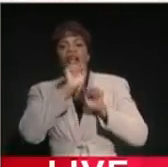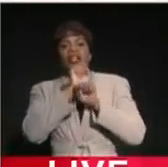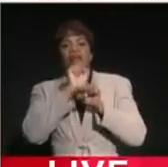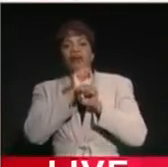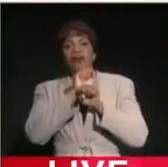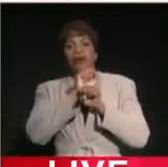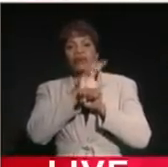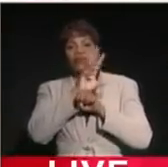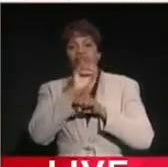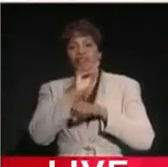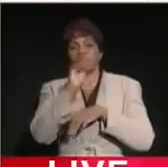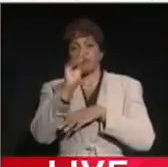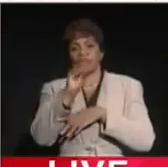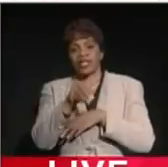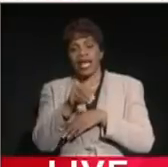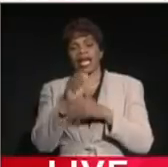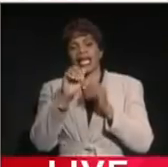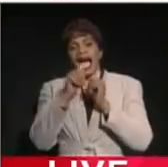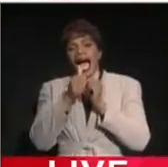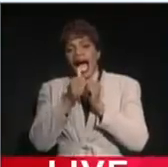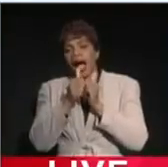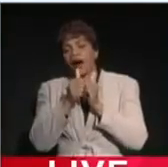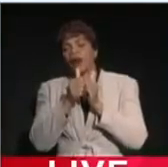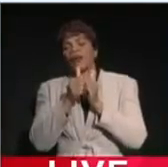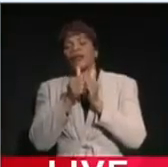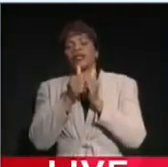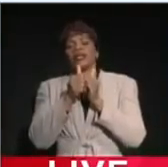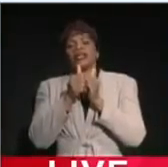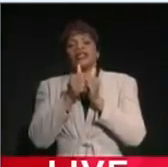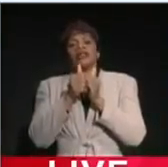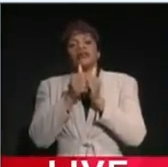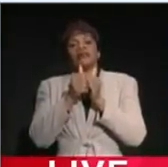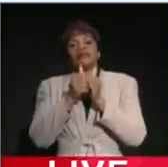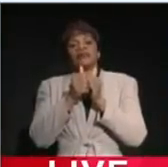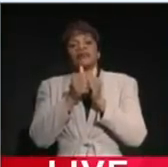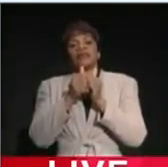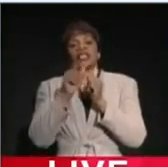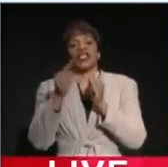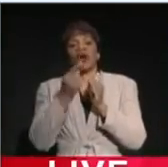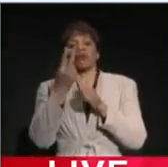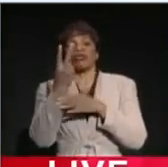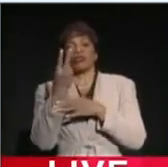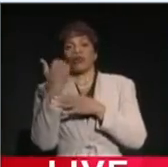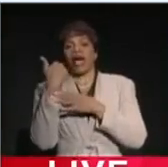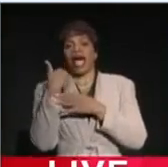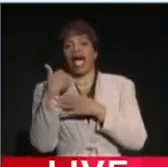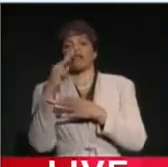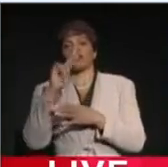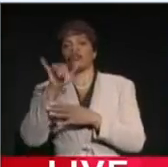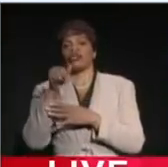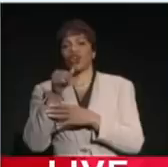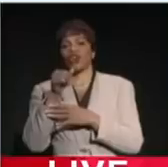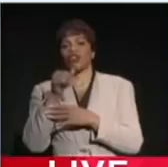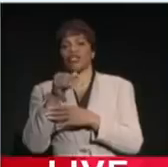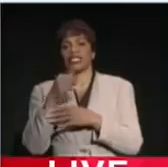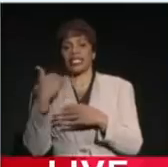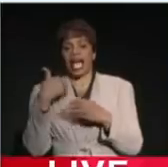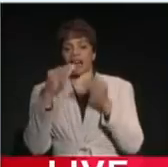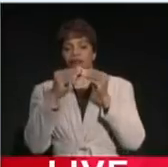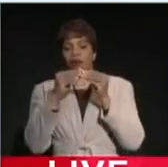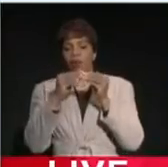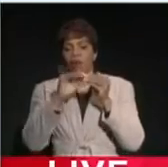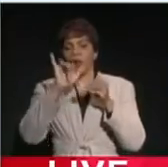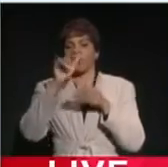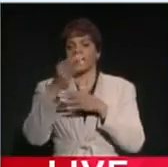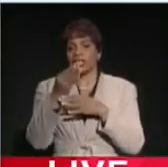and we've done it by aggressively pursuing what is the only tool we have in New Jersey to create jobs and keep jobs here and attract